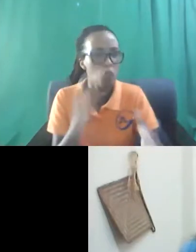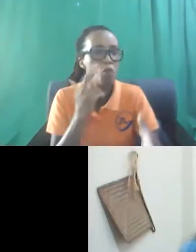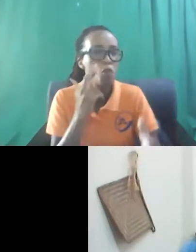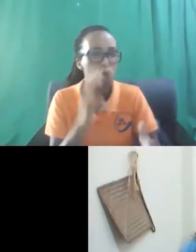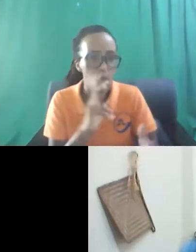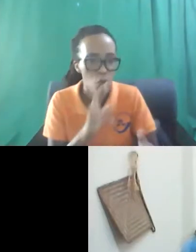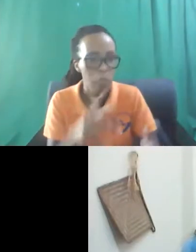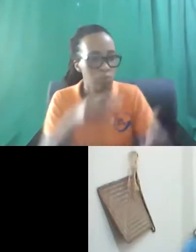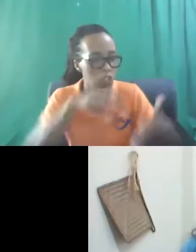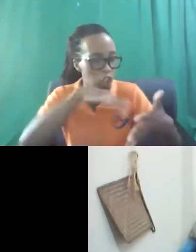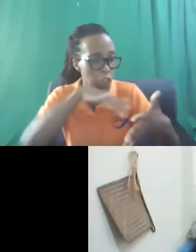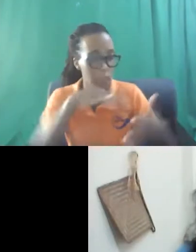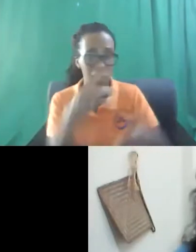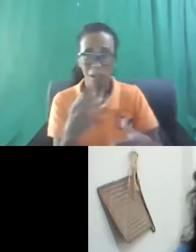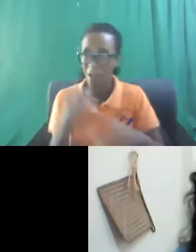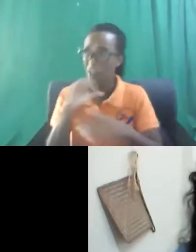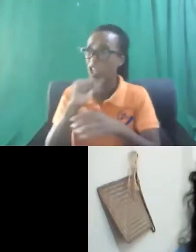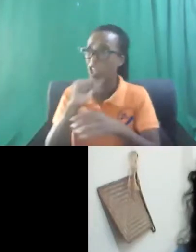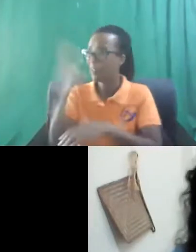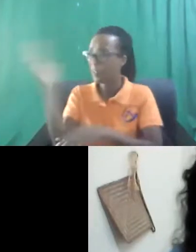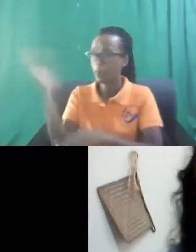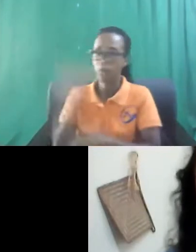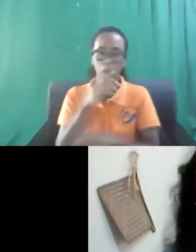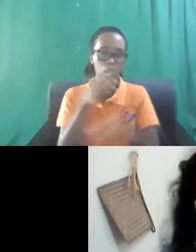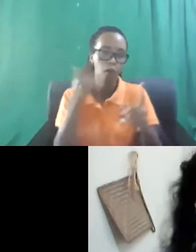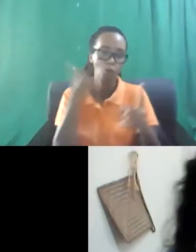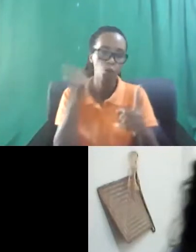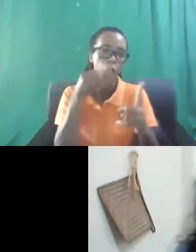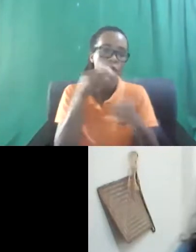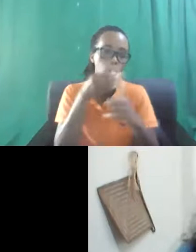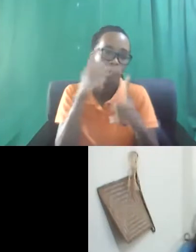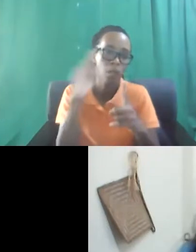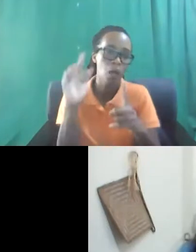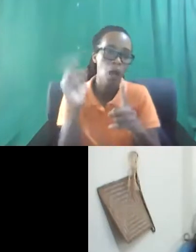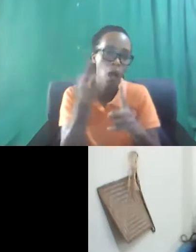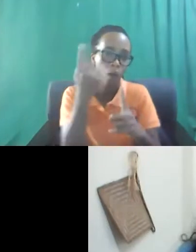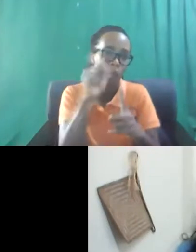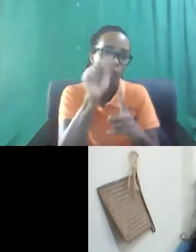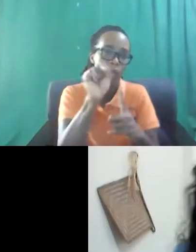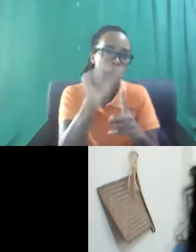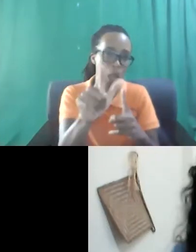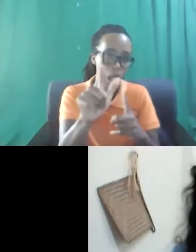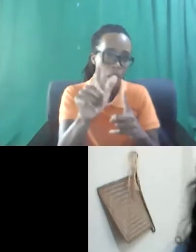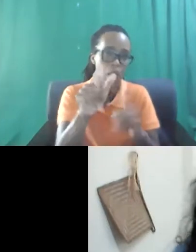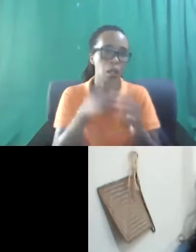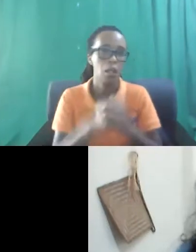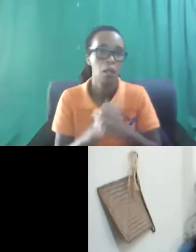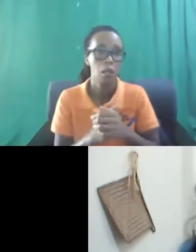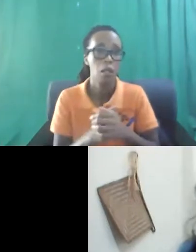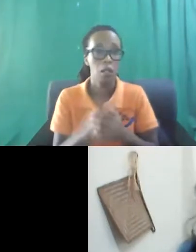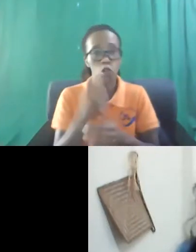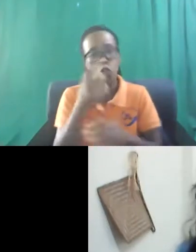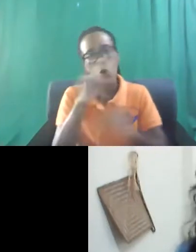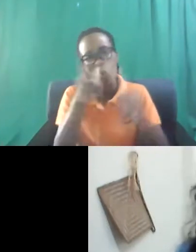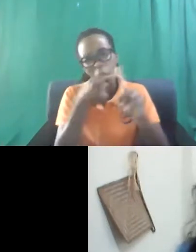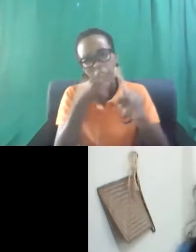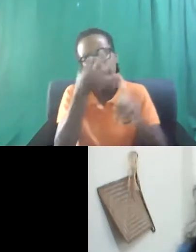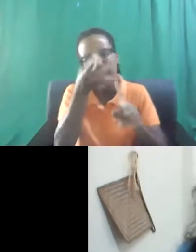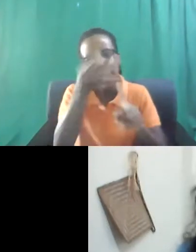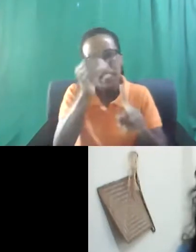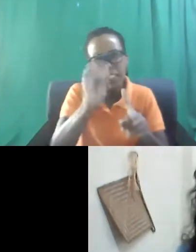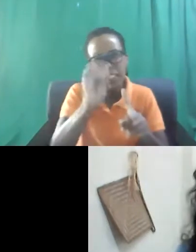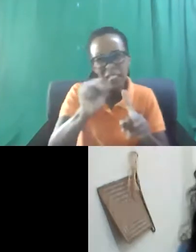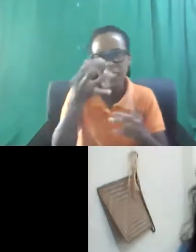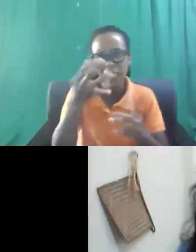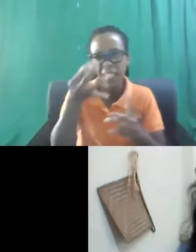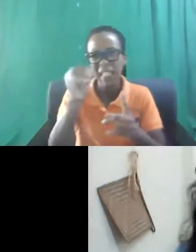Sign Language. Really And big. yeah, and I mean, in those few decades, 80s, 90s, there was a lot of